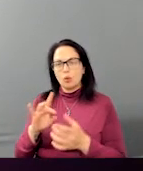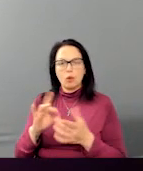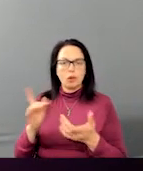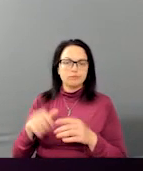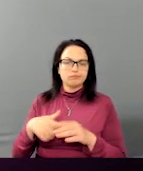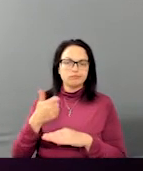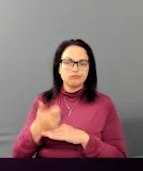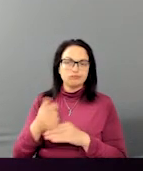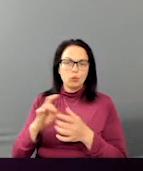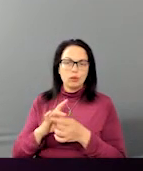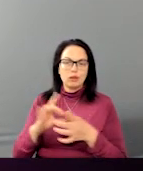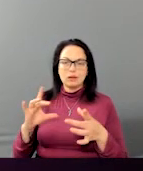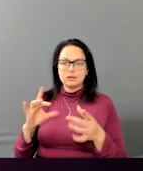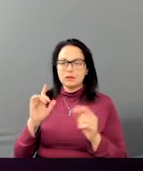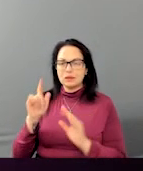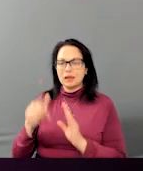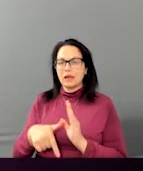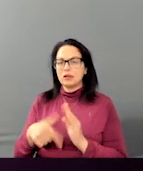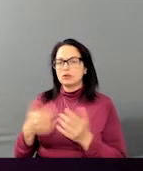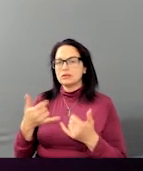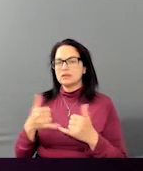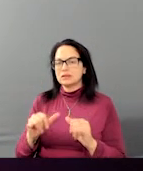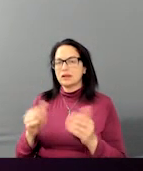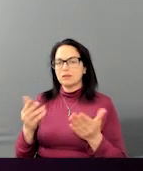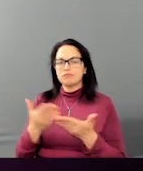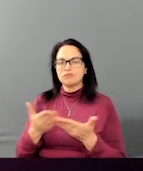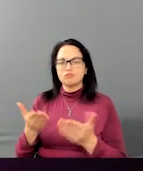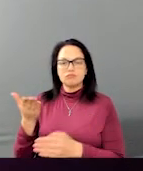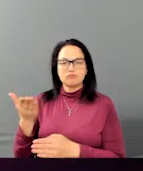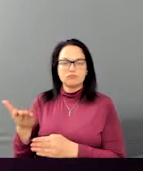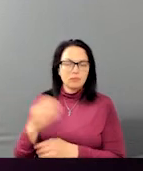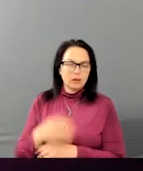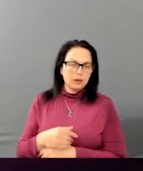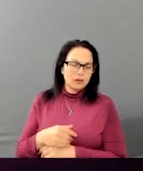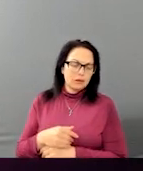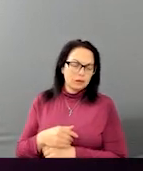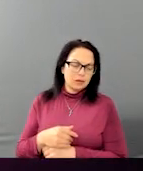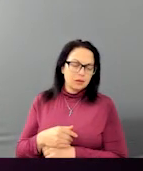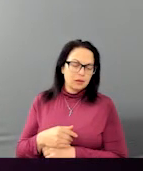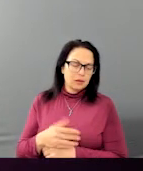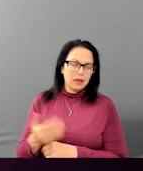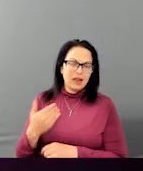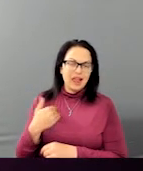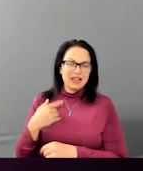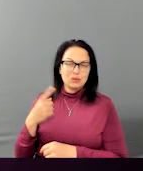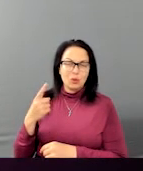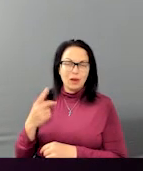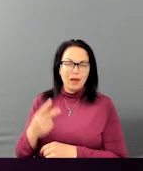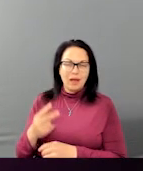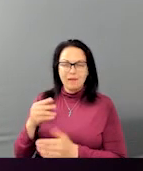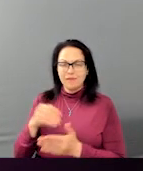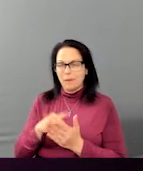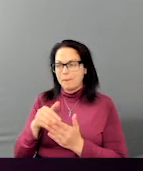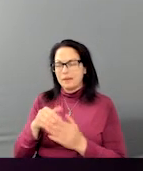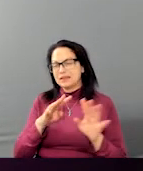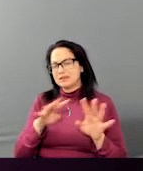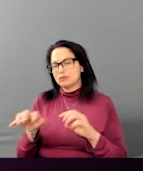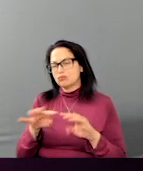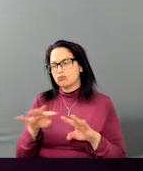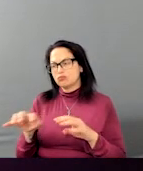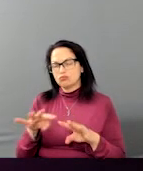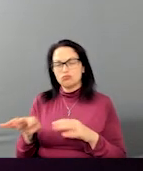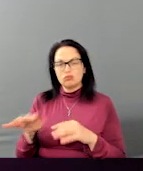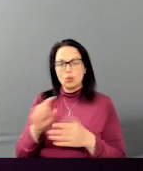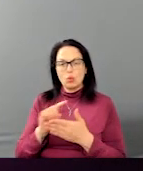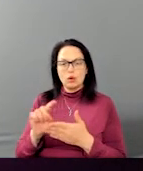it's still in existence. And in fact, it's getting 500,000 downloads every week. So it's